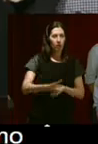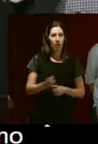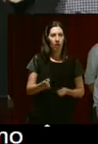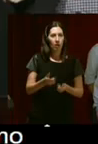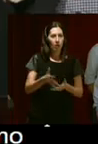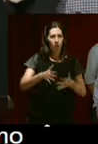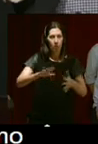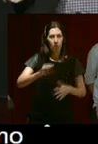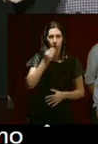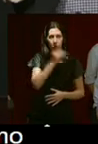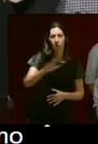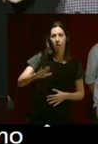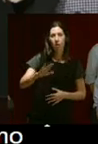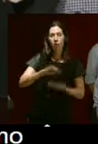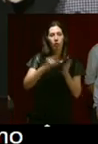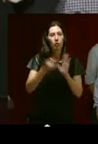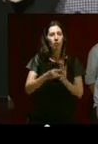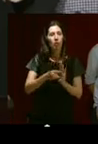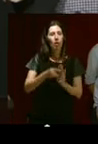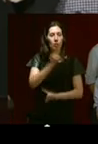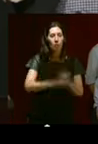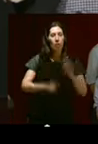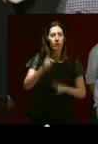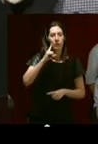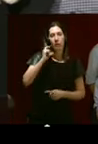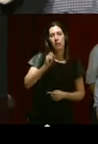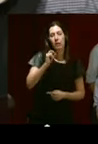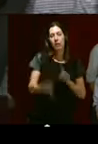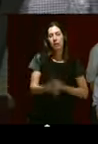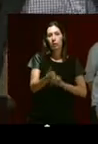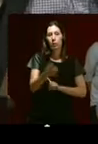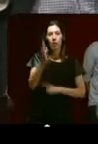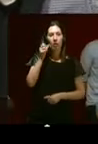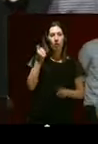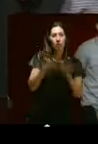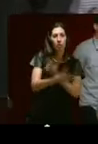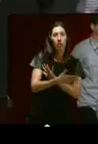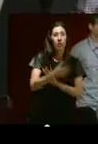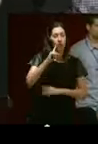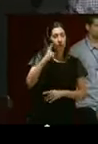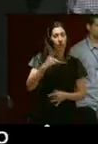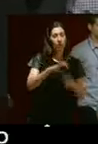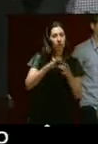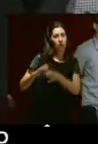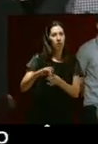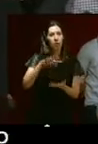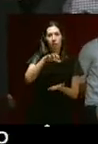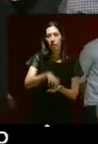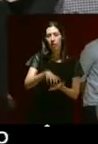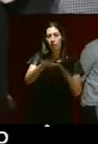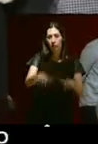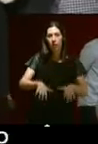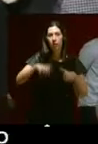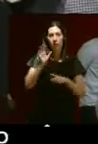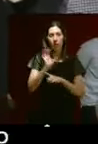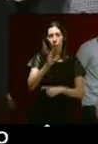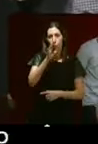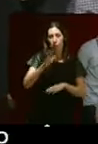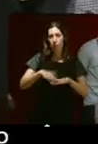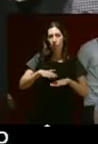when you try to present this as a big solution for audio description, especially with everything that has to do with movie